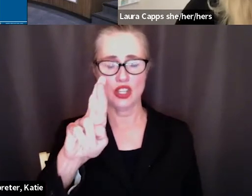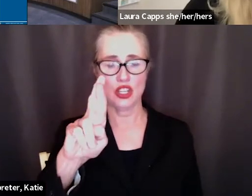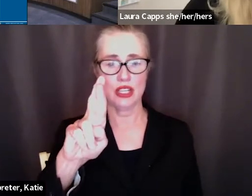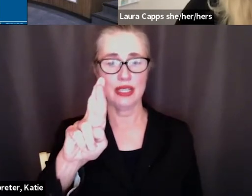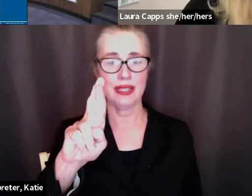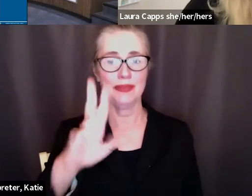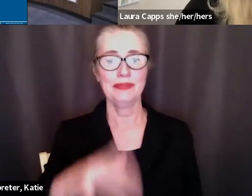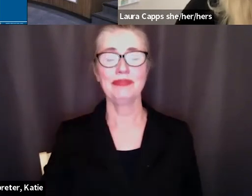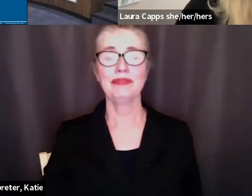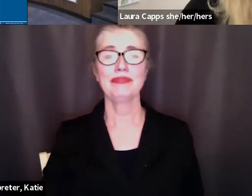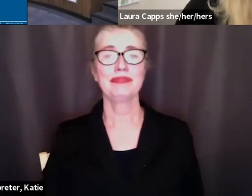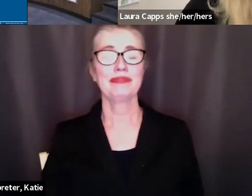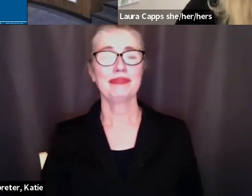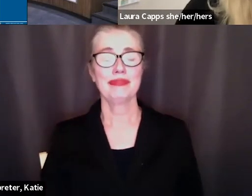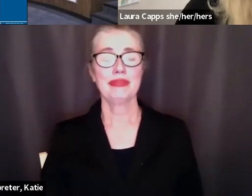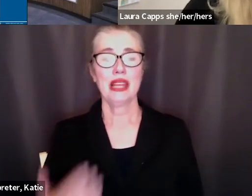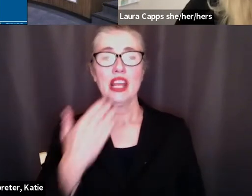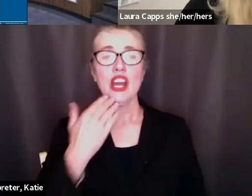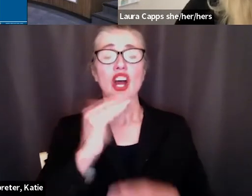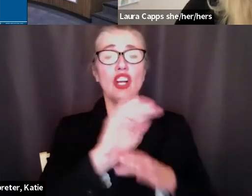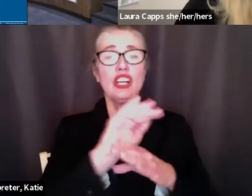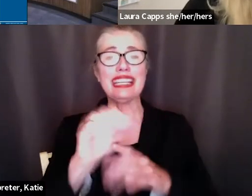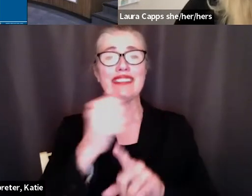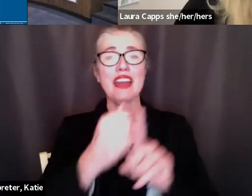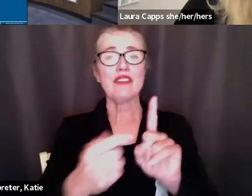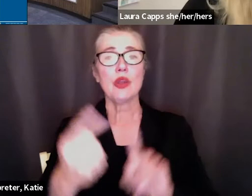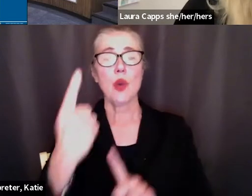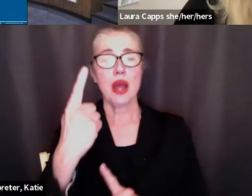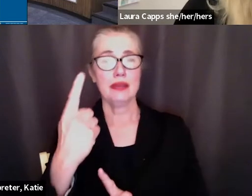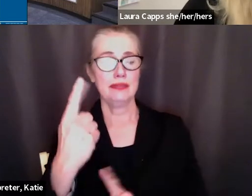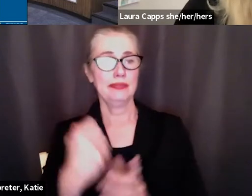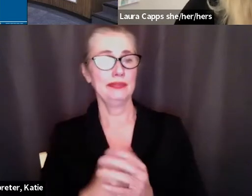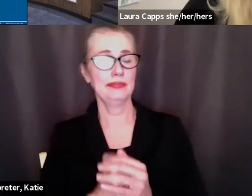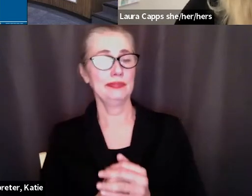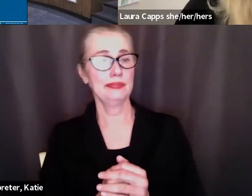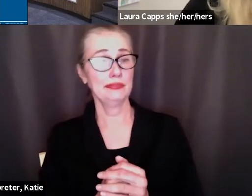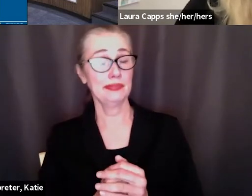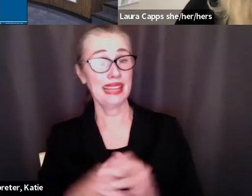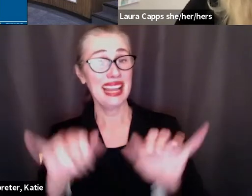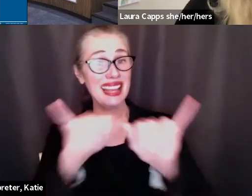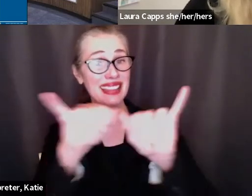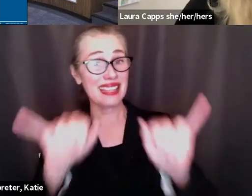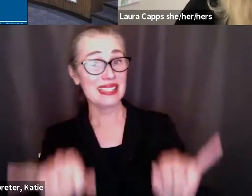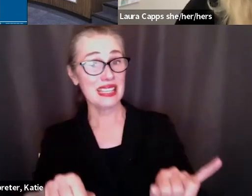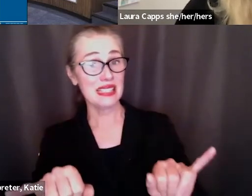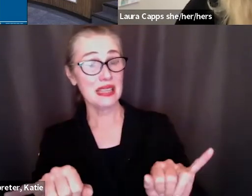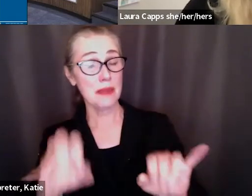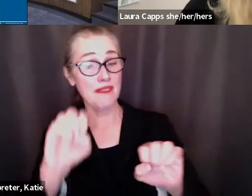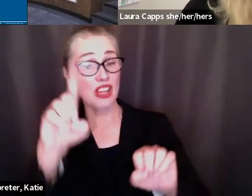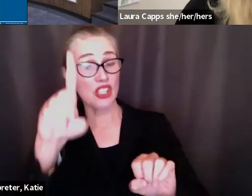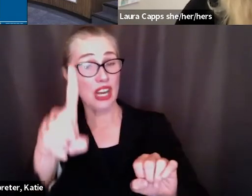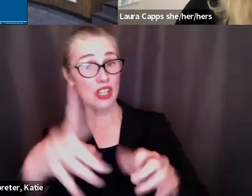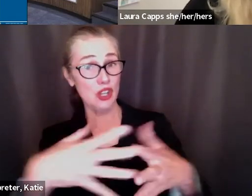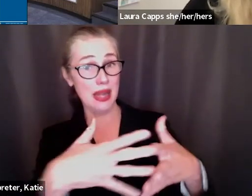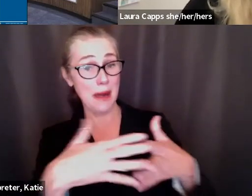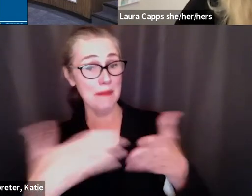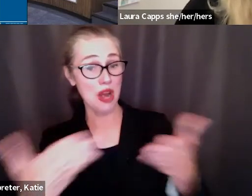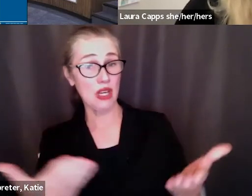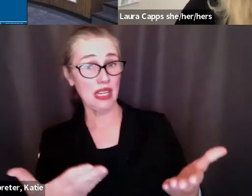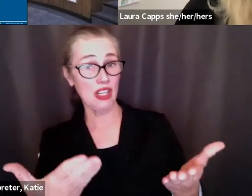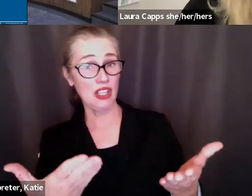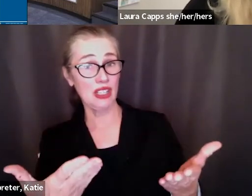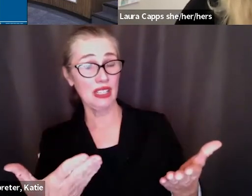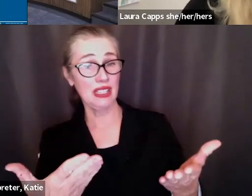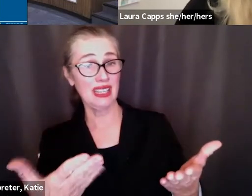good evening everyone you know the american education system was really built on a very deep